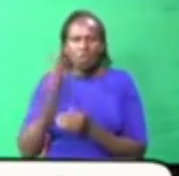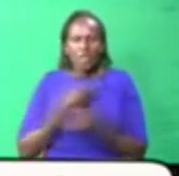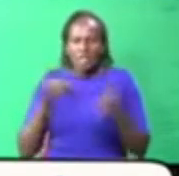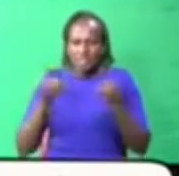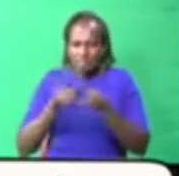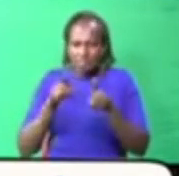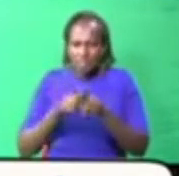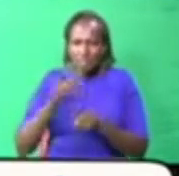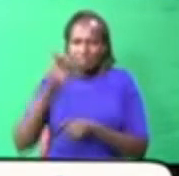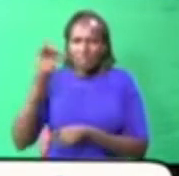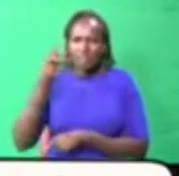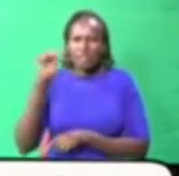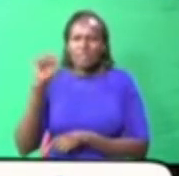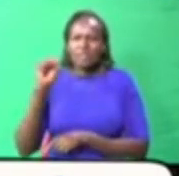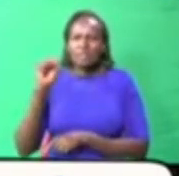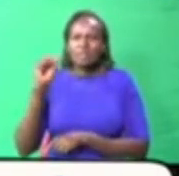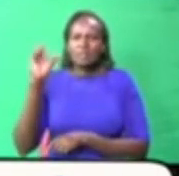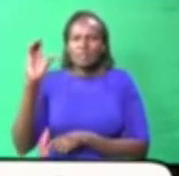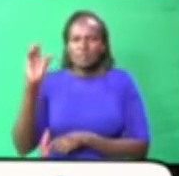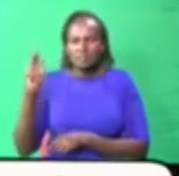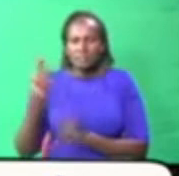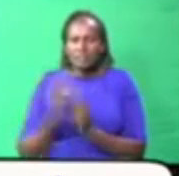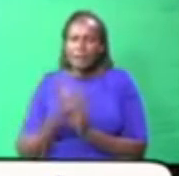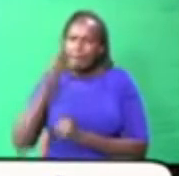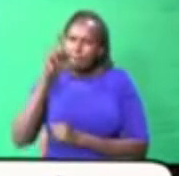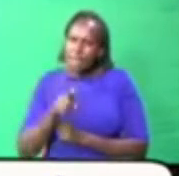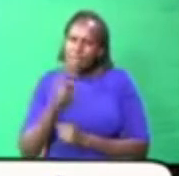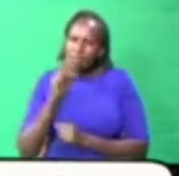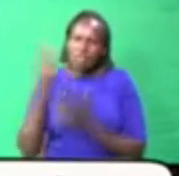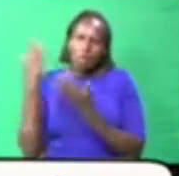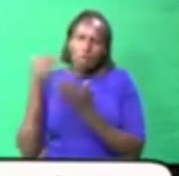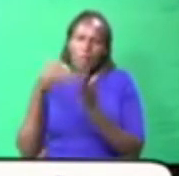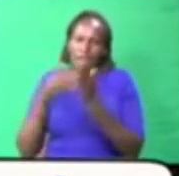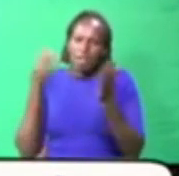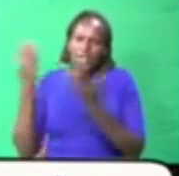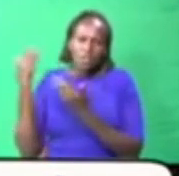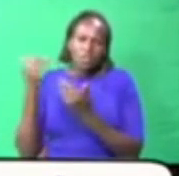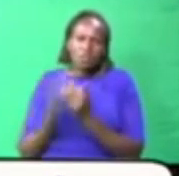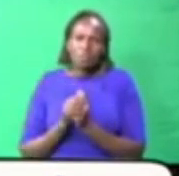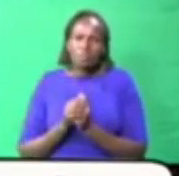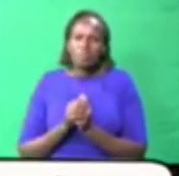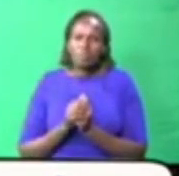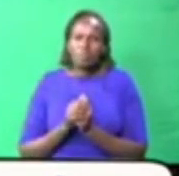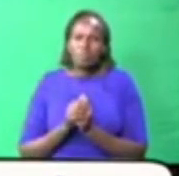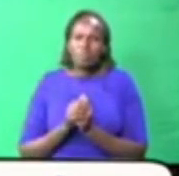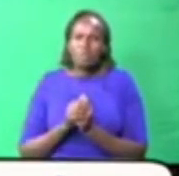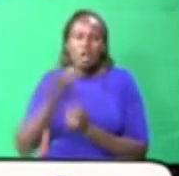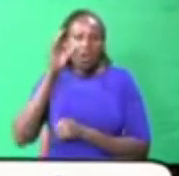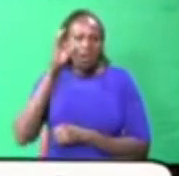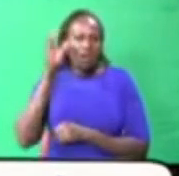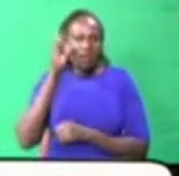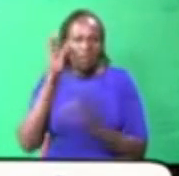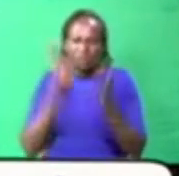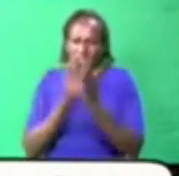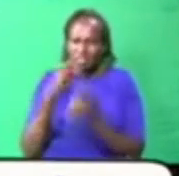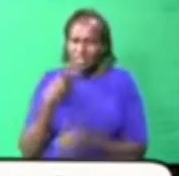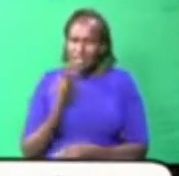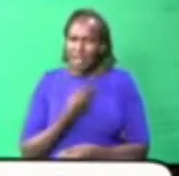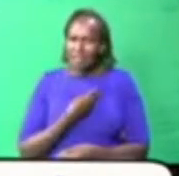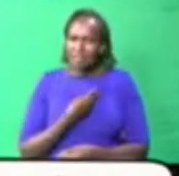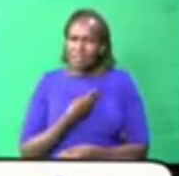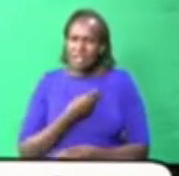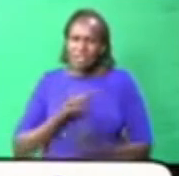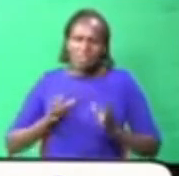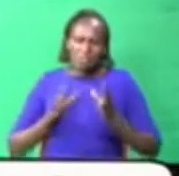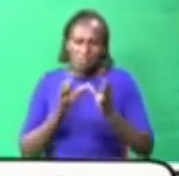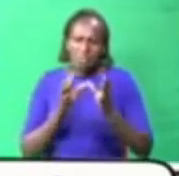are the children of the covenant. We must hope against hope. COVID-19 is facing us. It is pushing us to